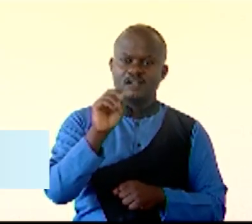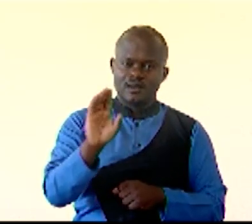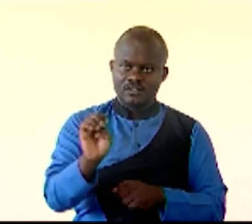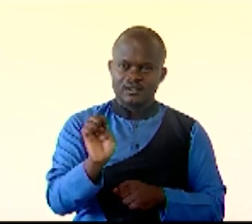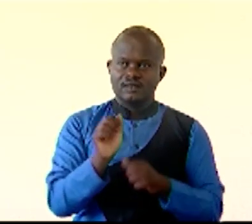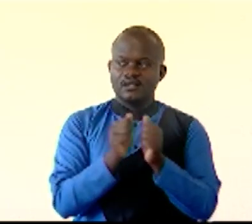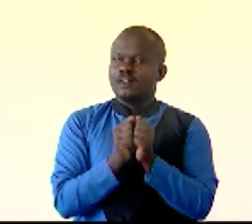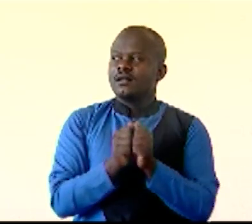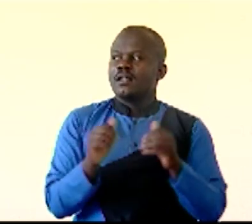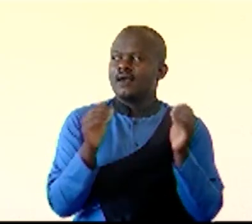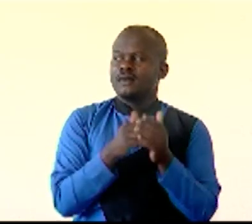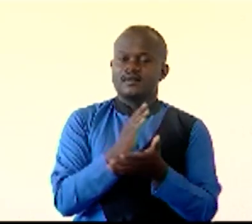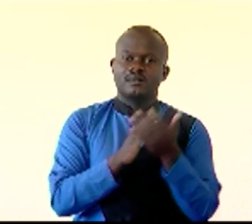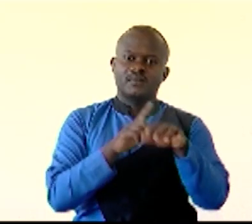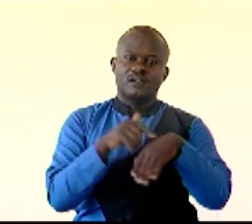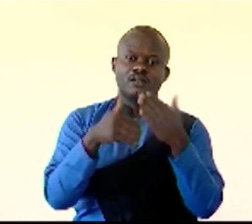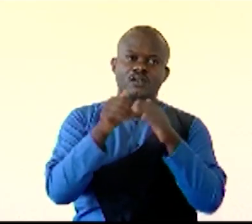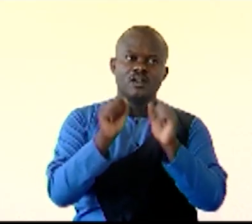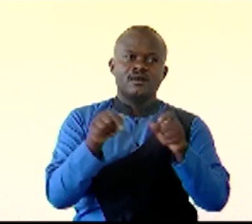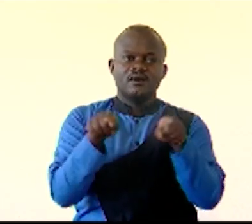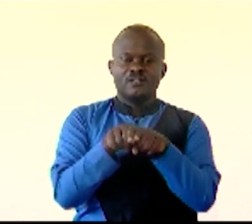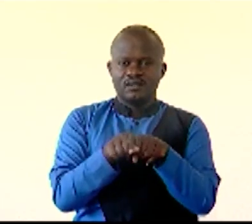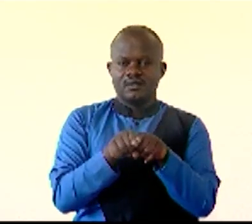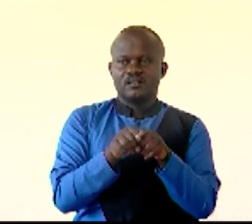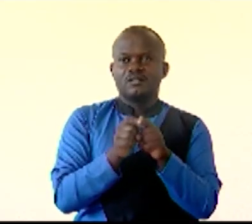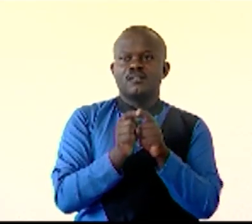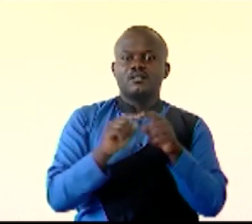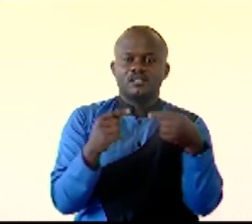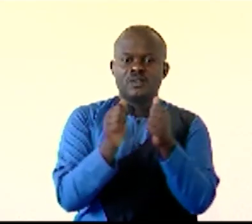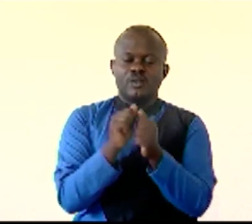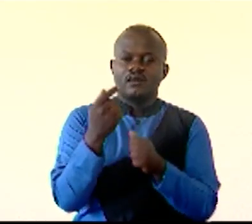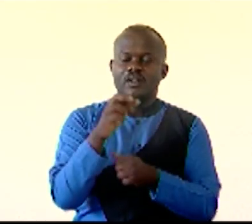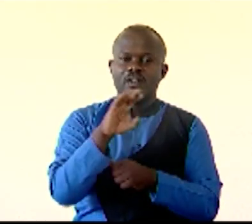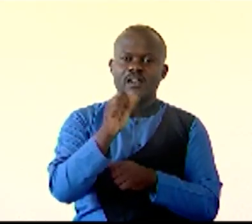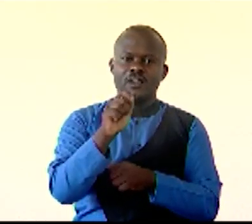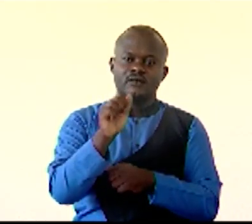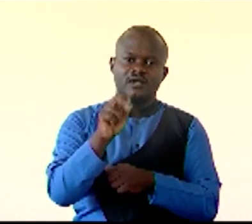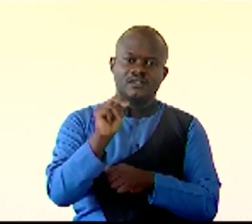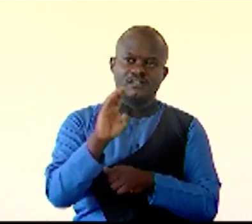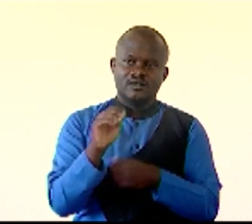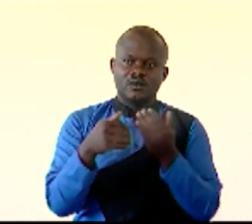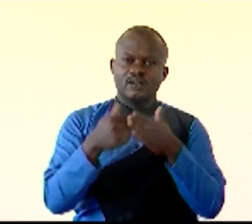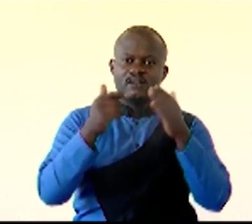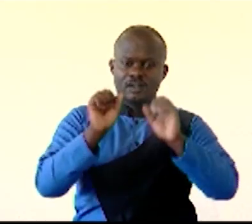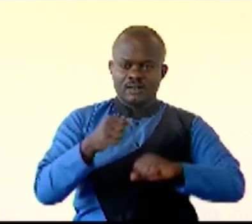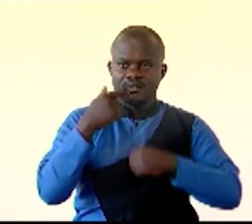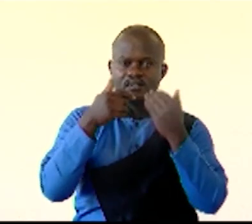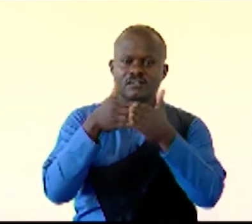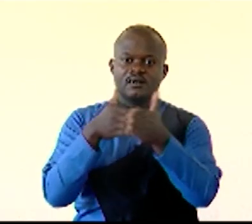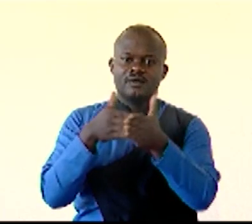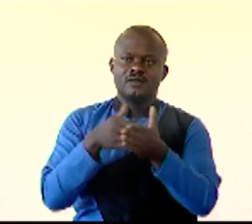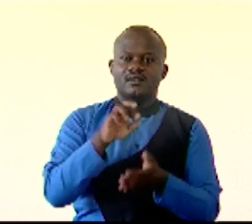reactants, and sometimes can even be 1 reactant. So when we have 1 reactant, we can't say that there is a limiting